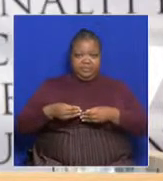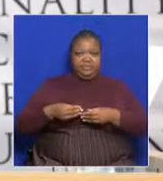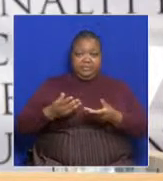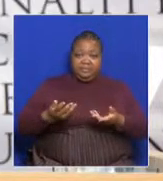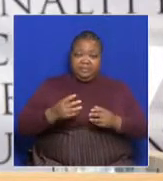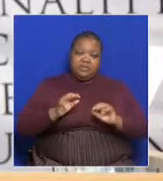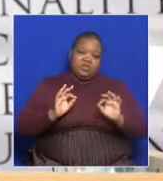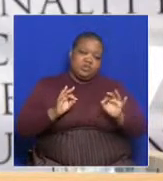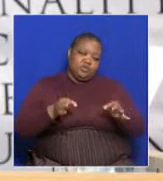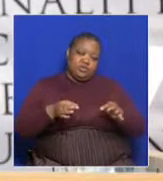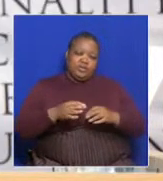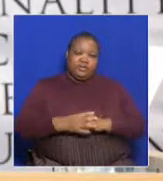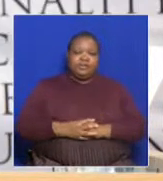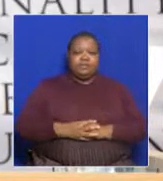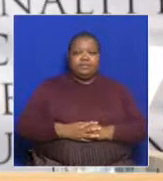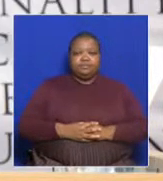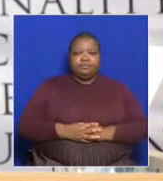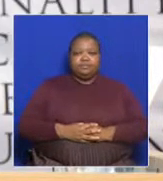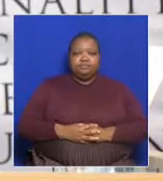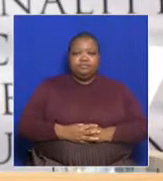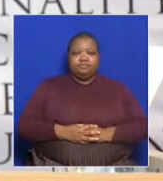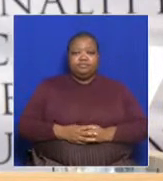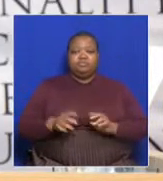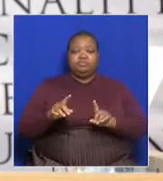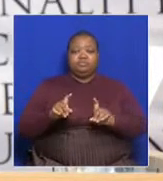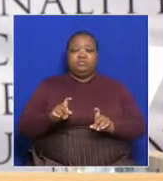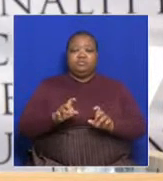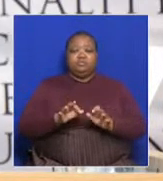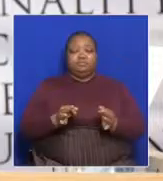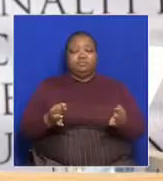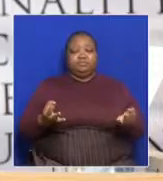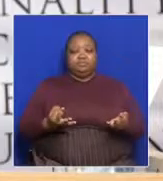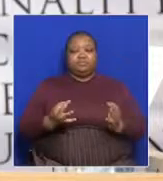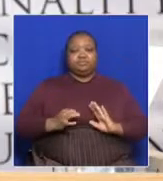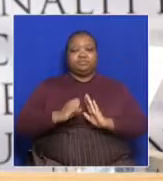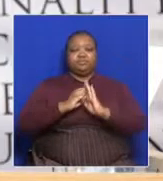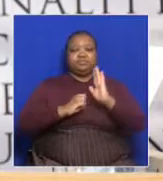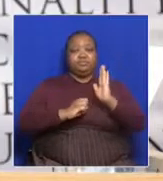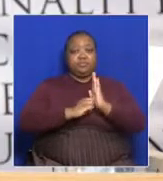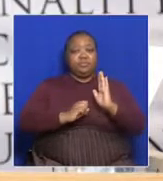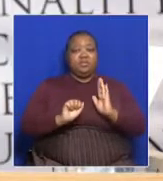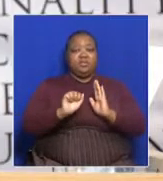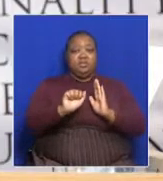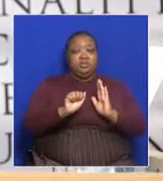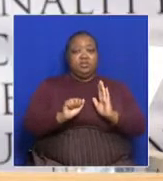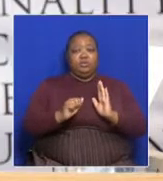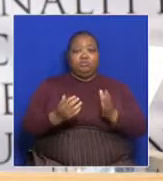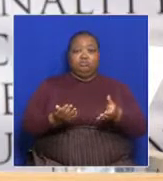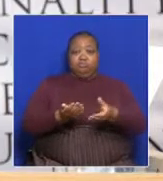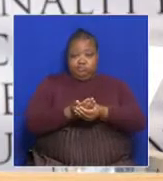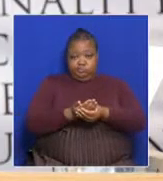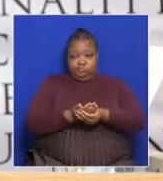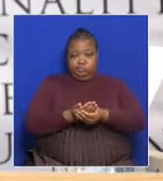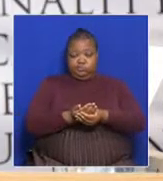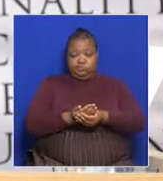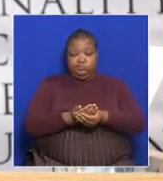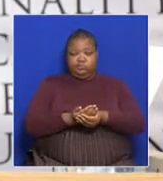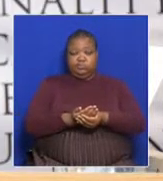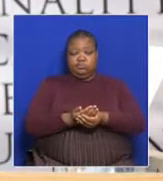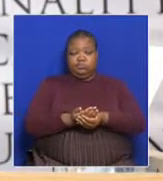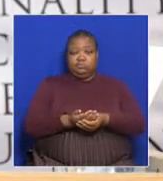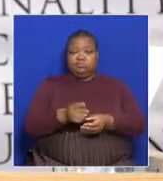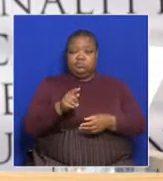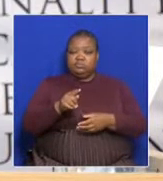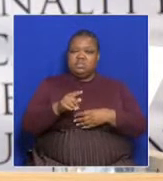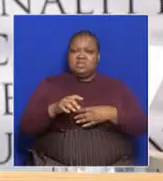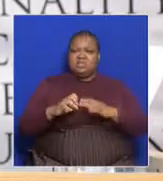We couldn't find in that inquiry file a statement, your statement is there, But it doesn't appear that you took a statement from